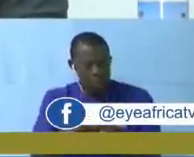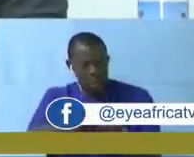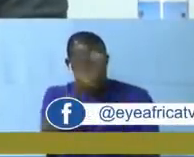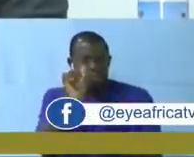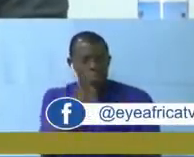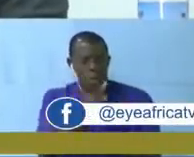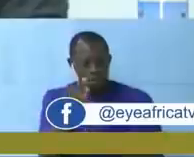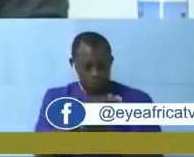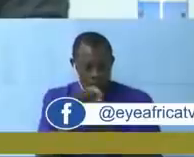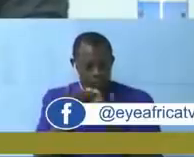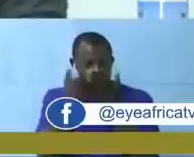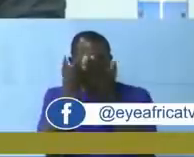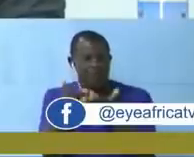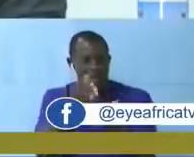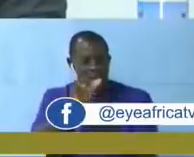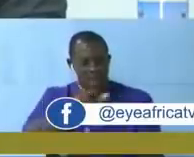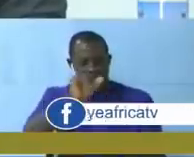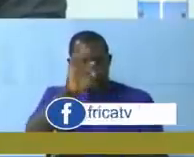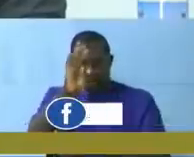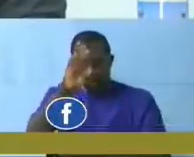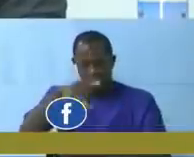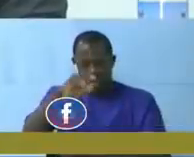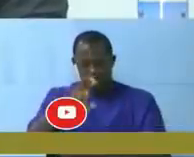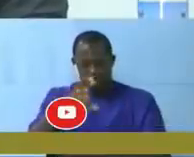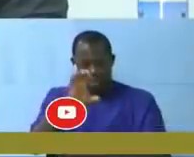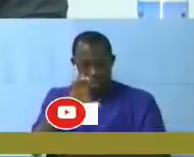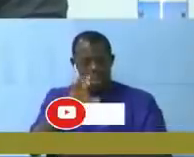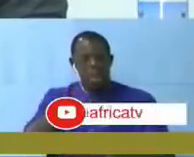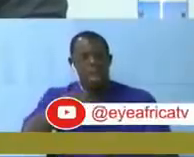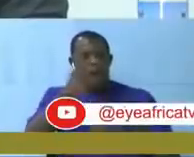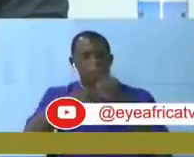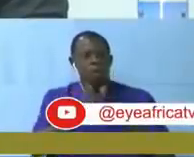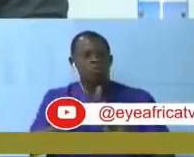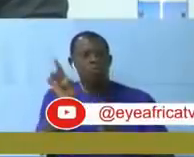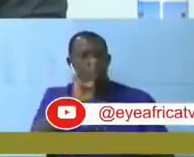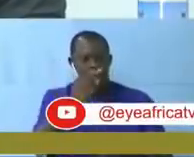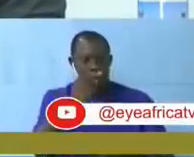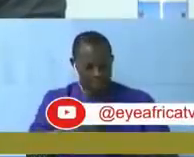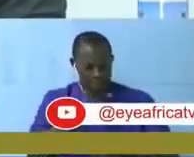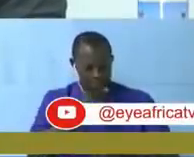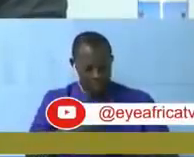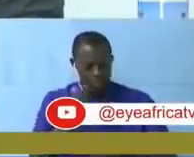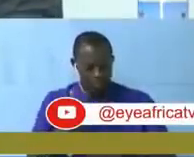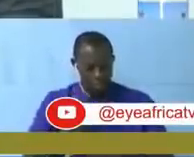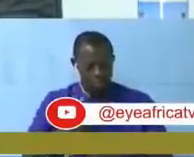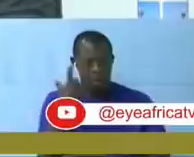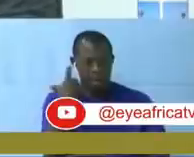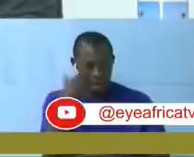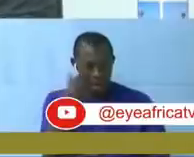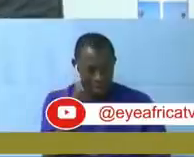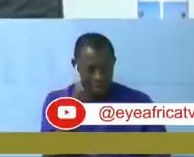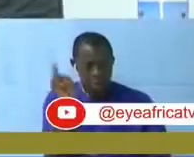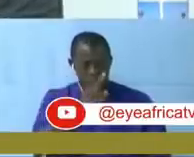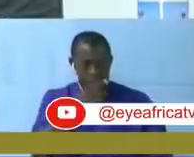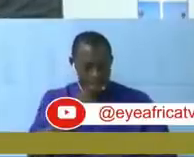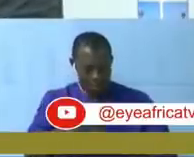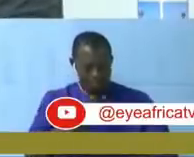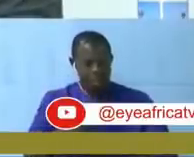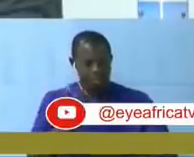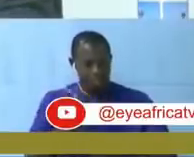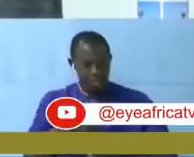the AFPRC as the wishes and aspirations of the Gambian people, as compared